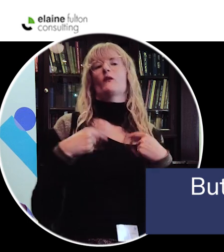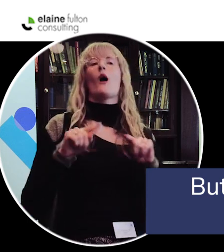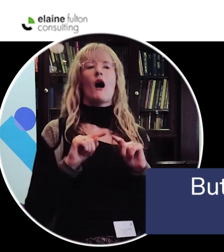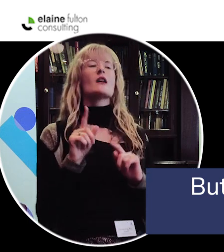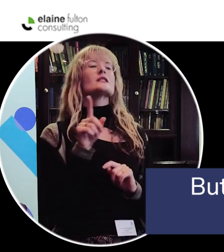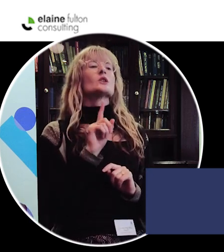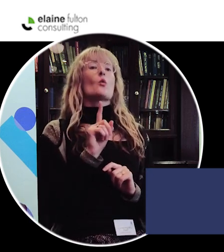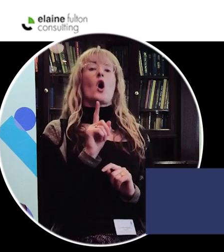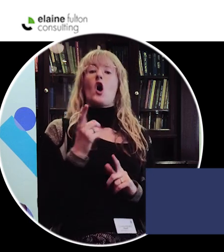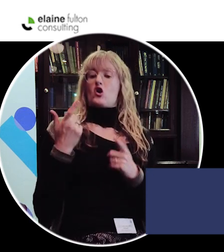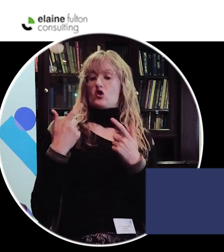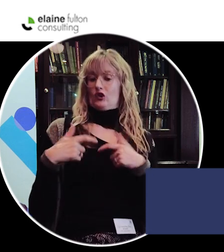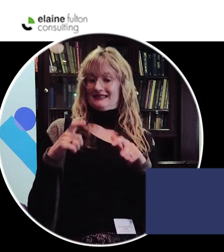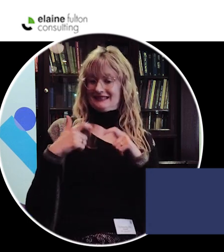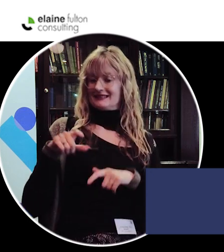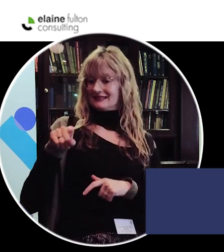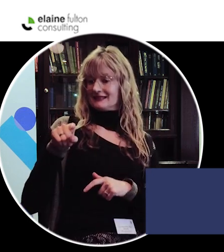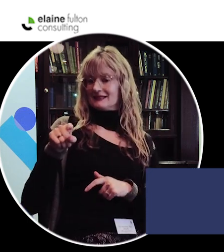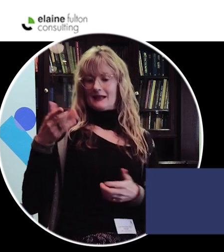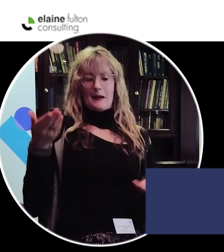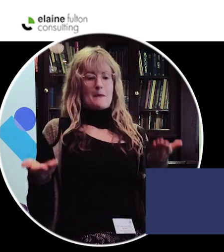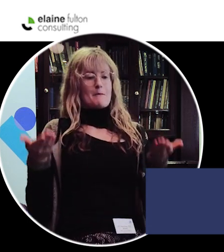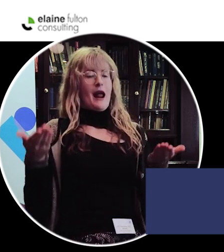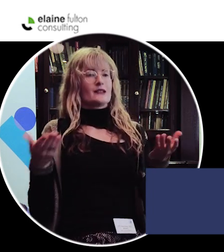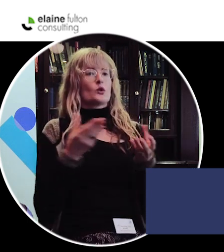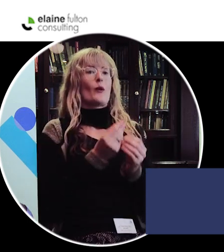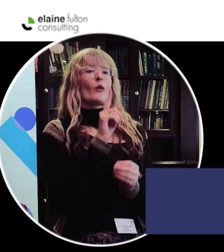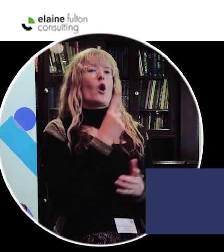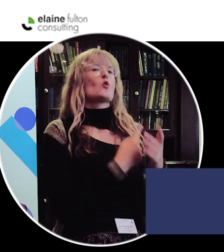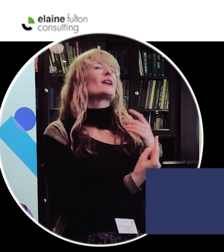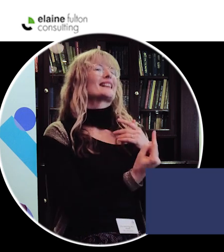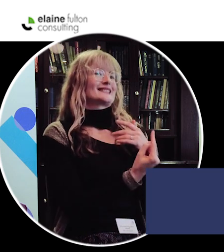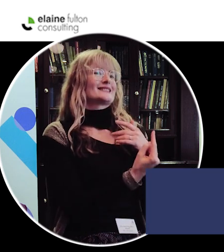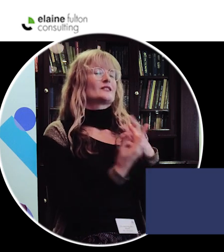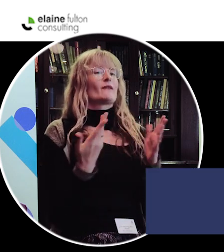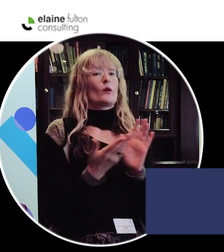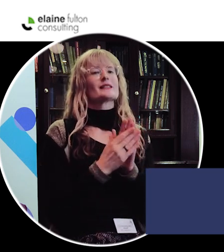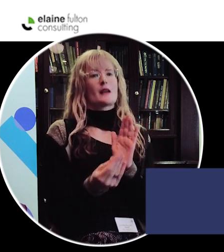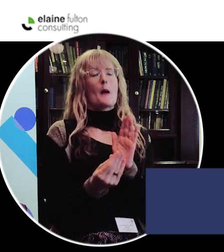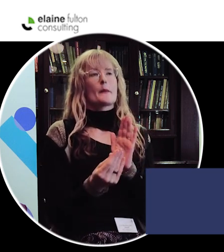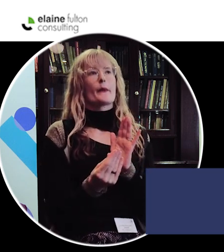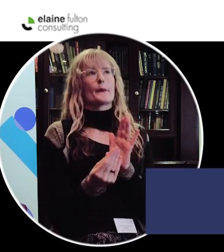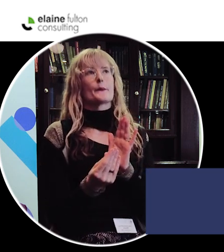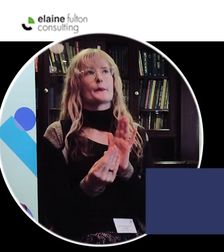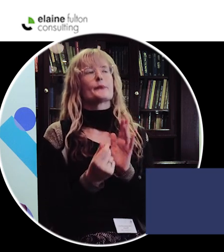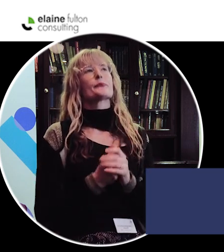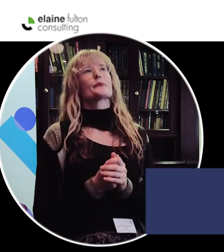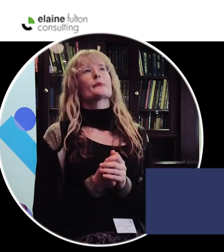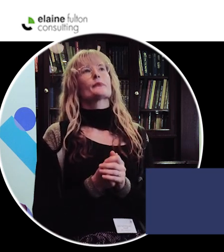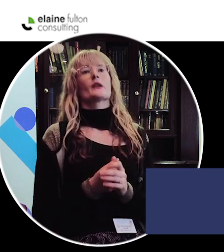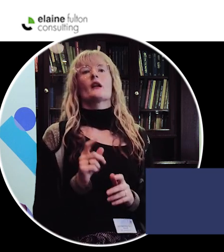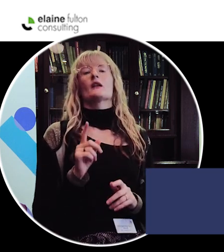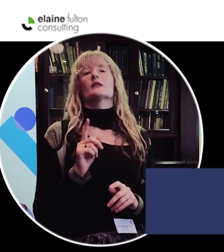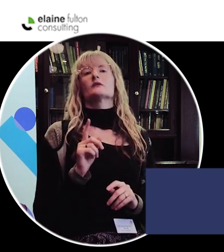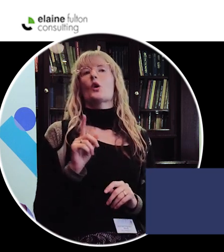balance consistency with uniqueness in terms of what's shared across areas and across the system